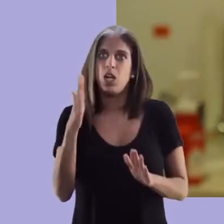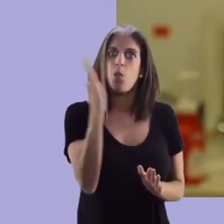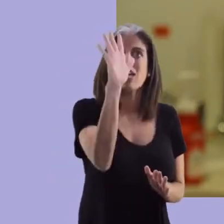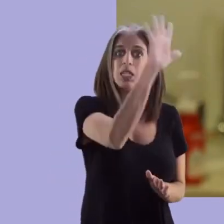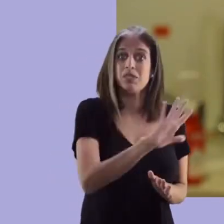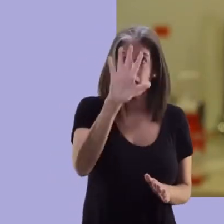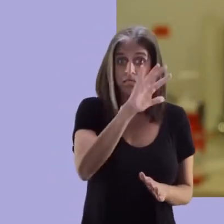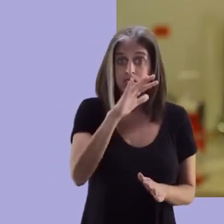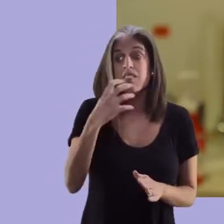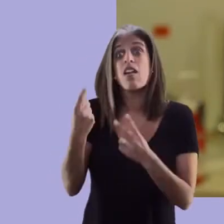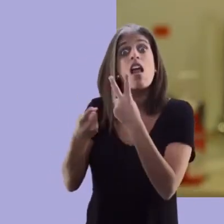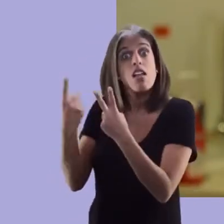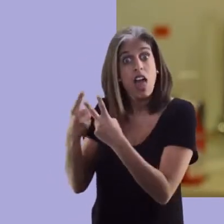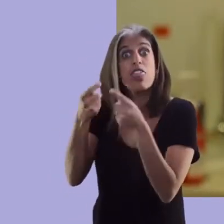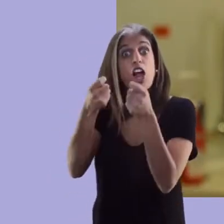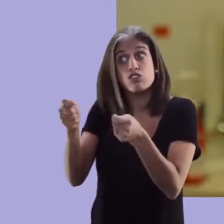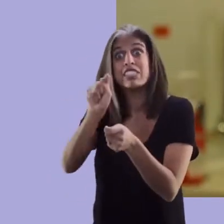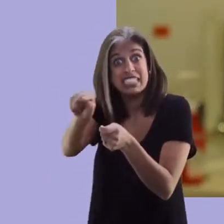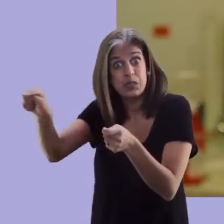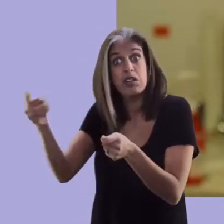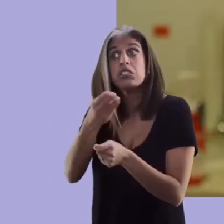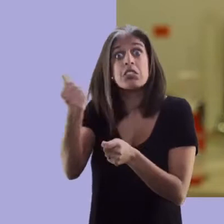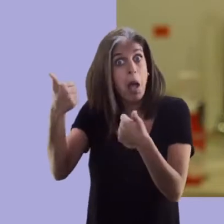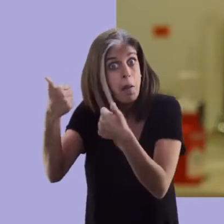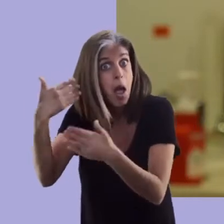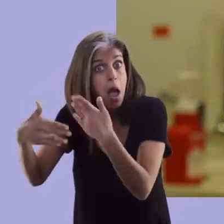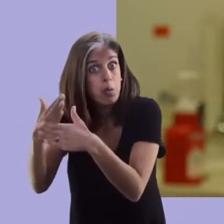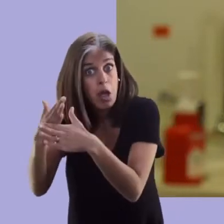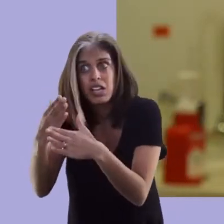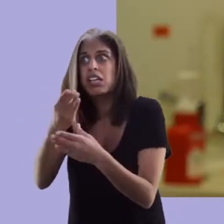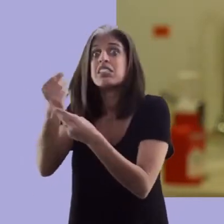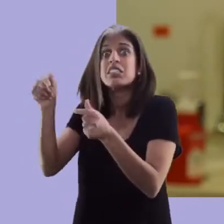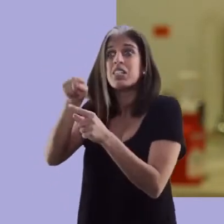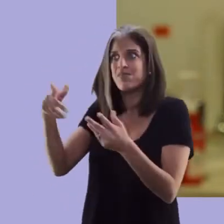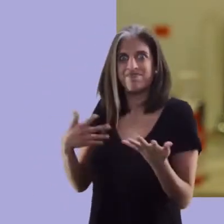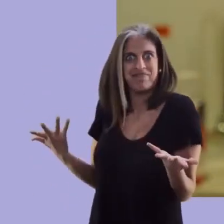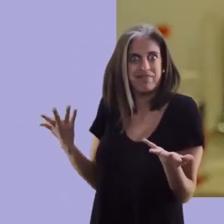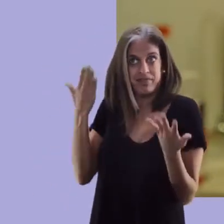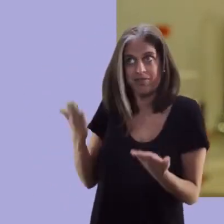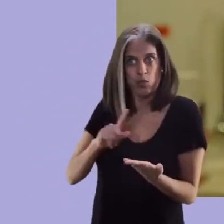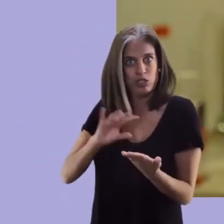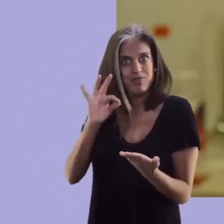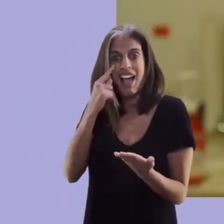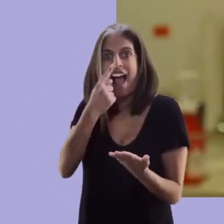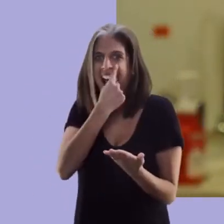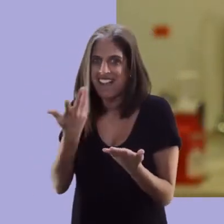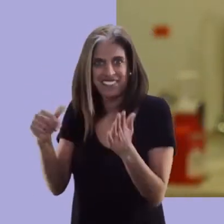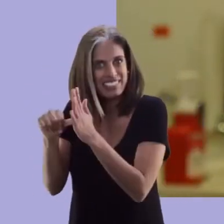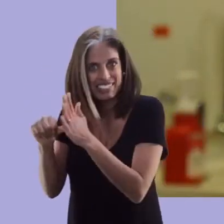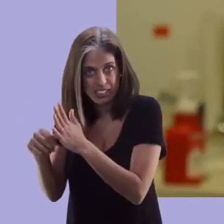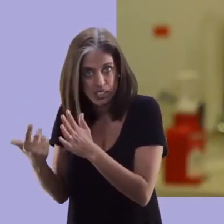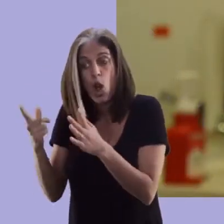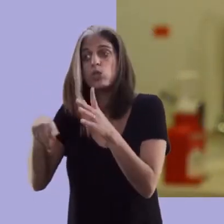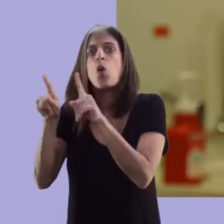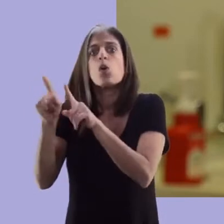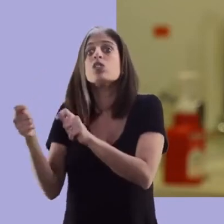There are other treatments available, some of them work, some of them we don't have the evidence for and it's very difficult getting proper evidence for some of